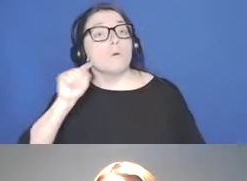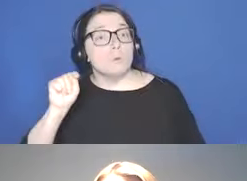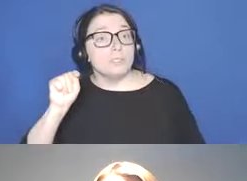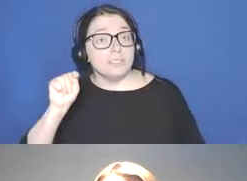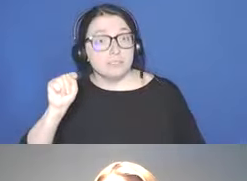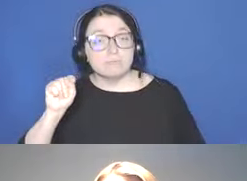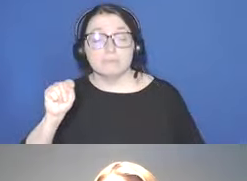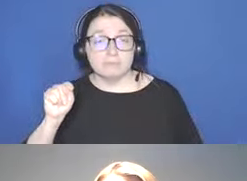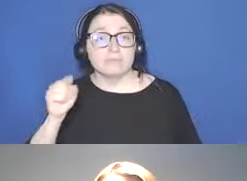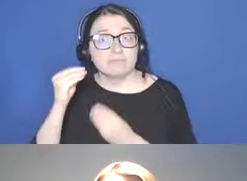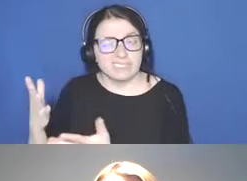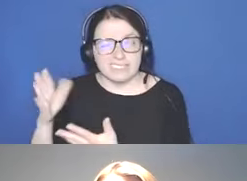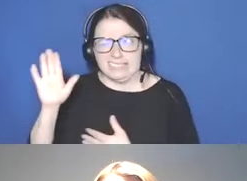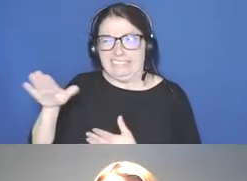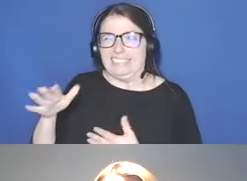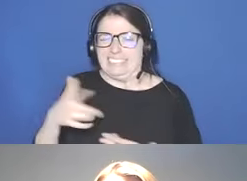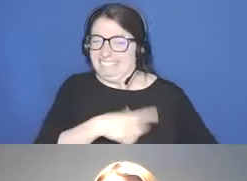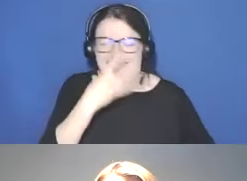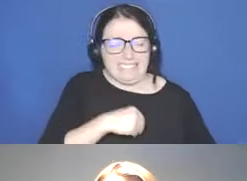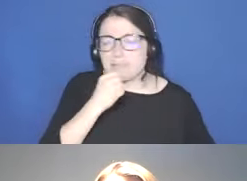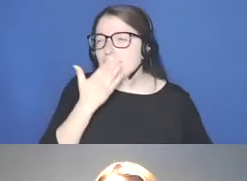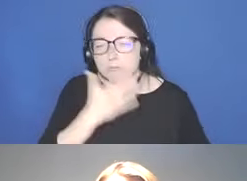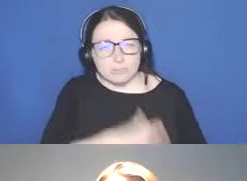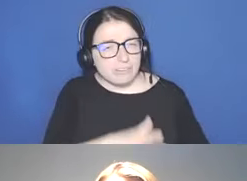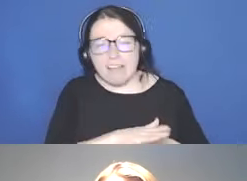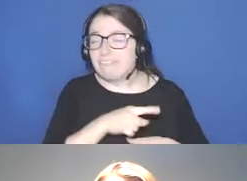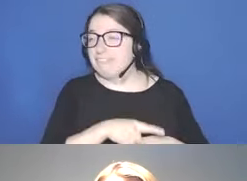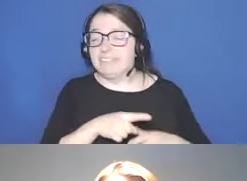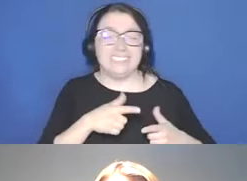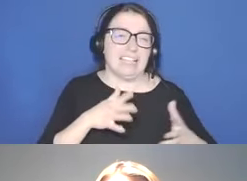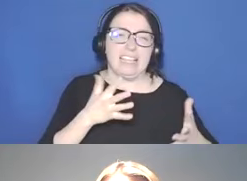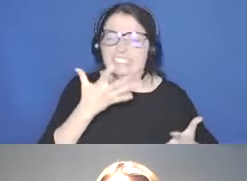much sleep. He's having kind of a bad morning. He might be a little bit,